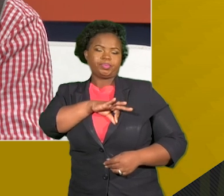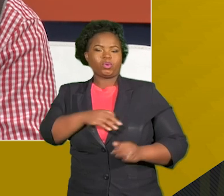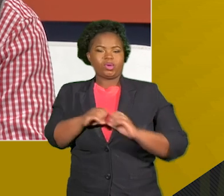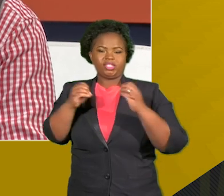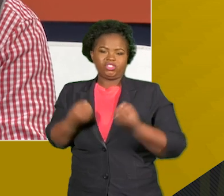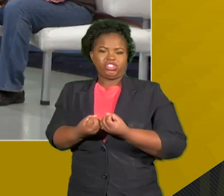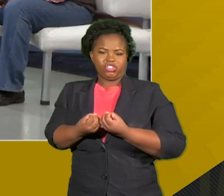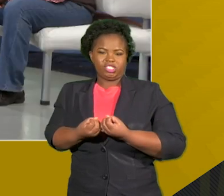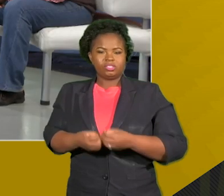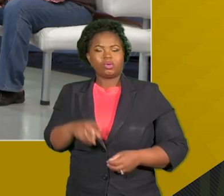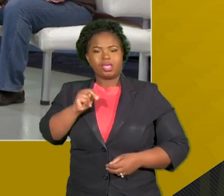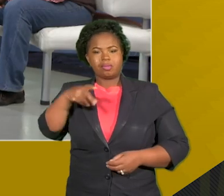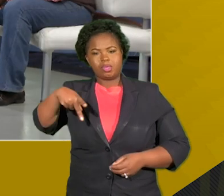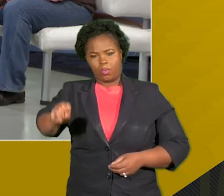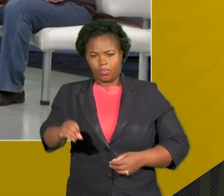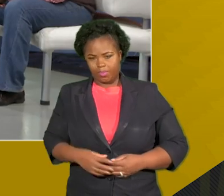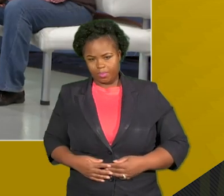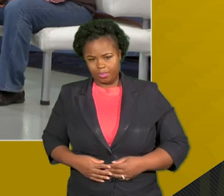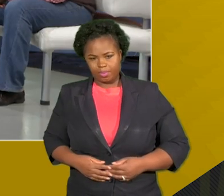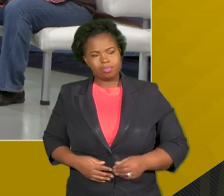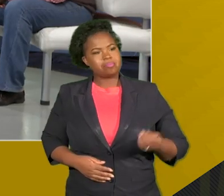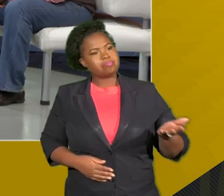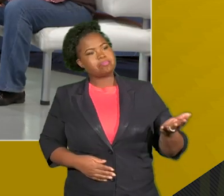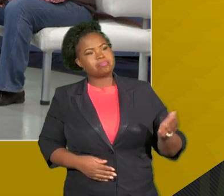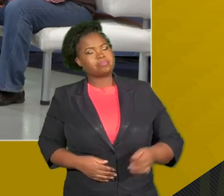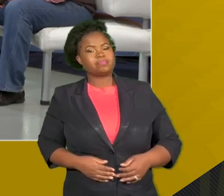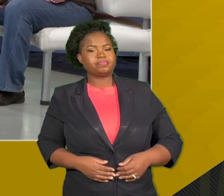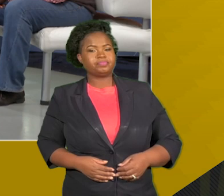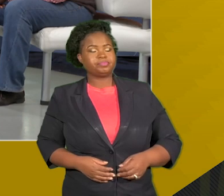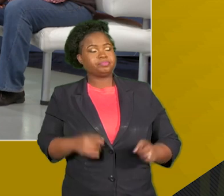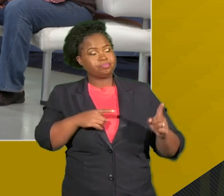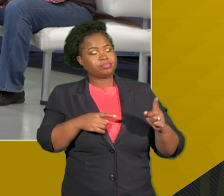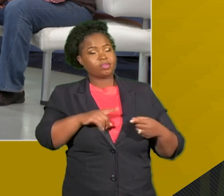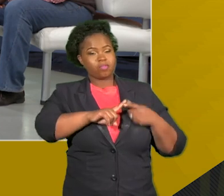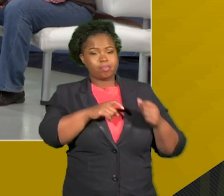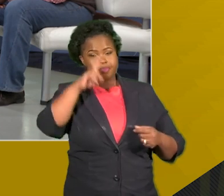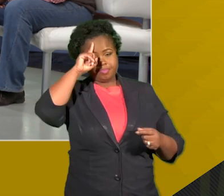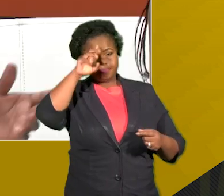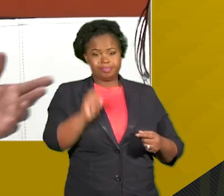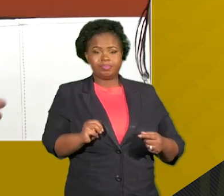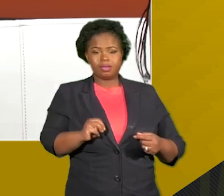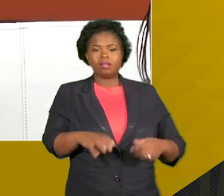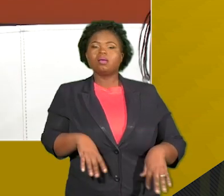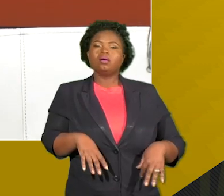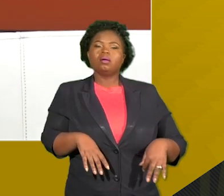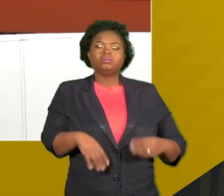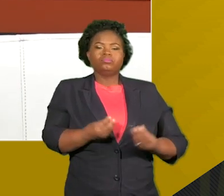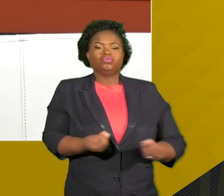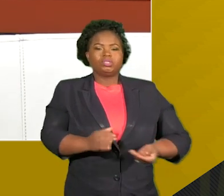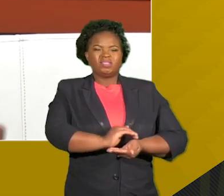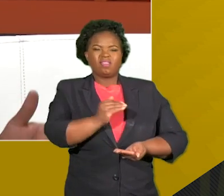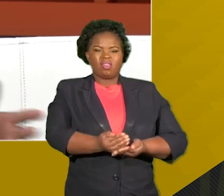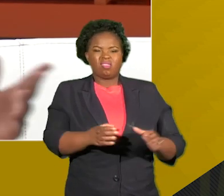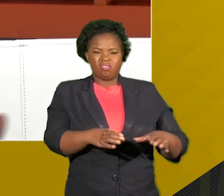Okay. Exactly. Yeah. Sure. And then let me come to you, but Vincent, as well, from Nelson Mandela Children's Fund. Gewena, it seems as if they are